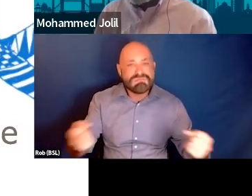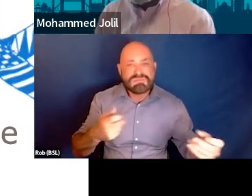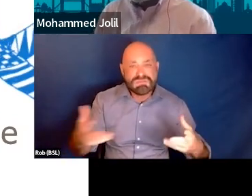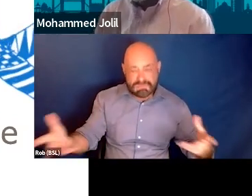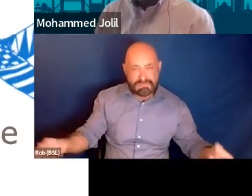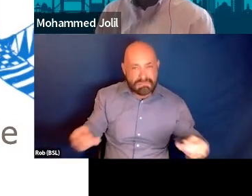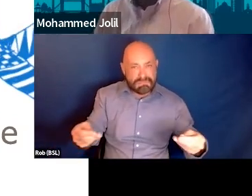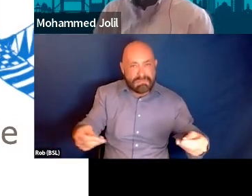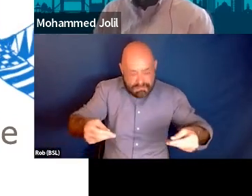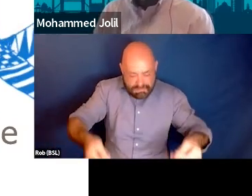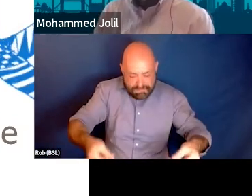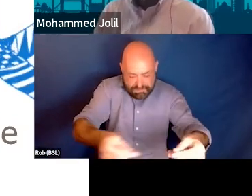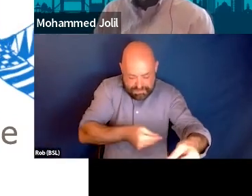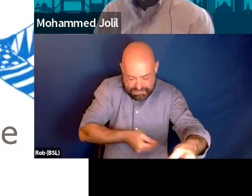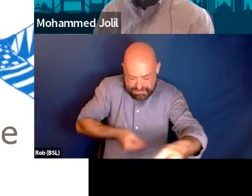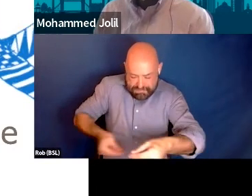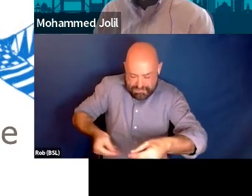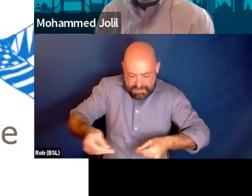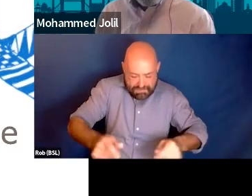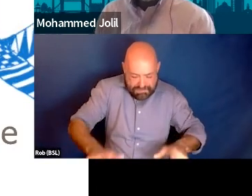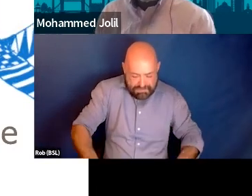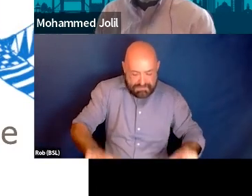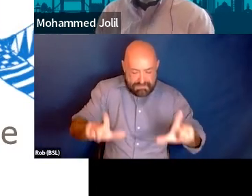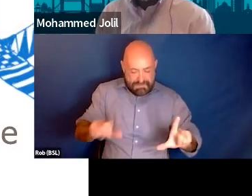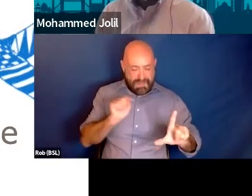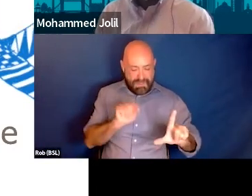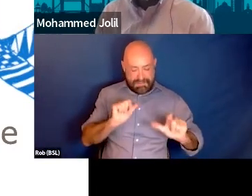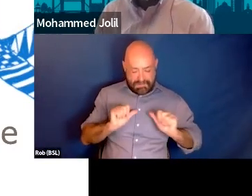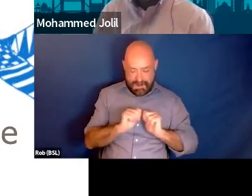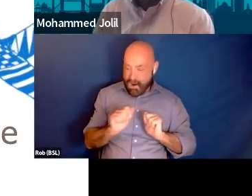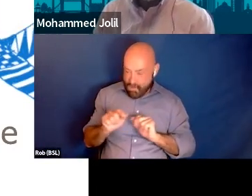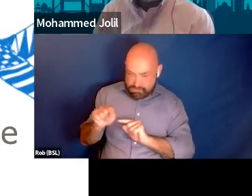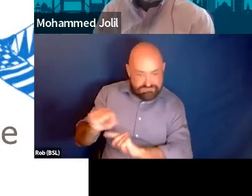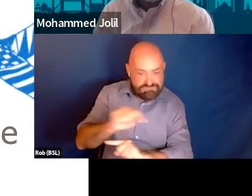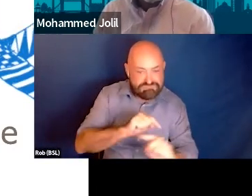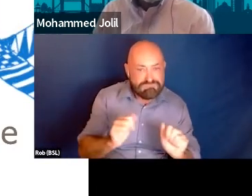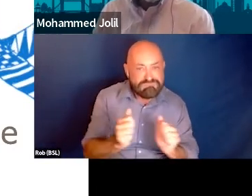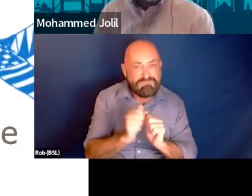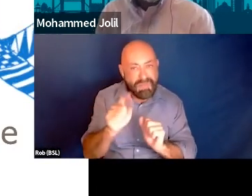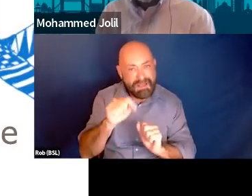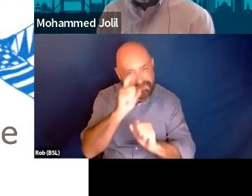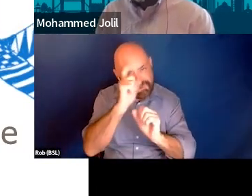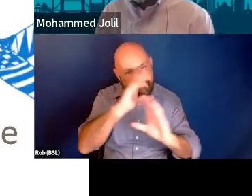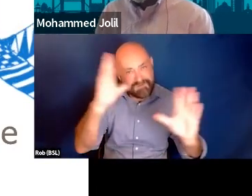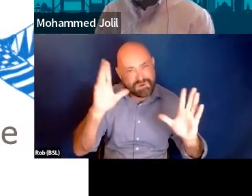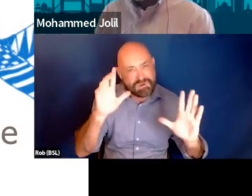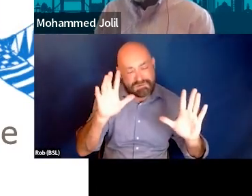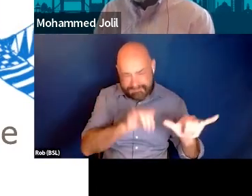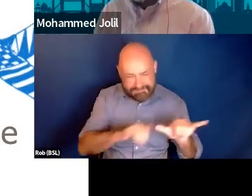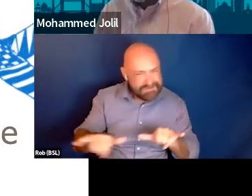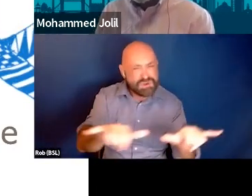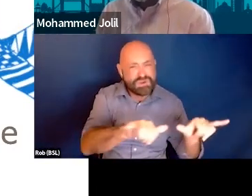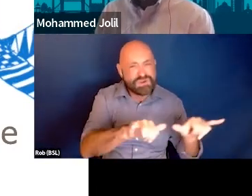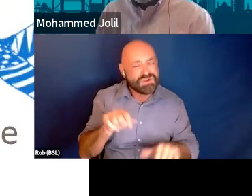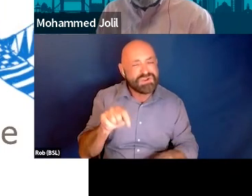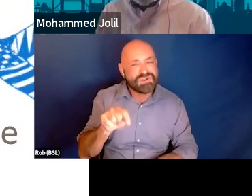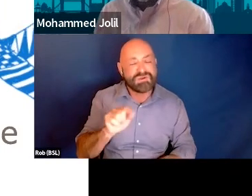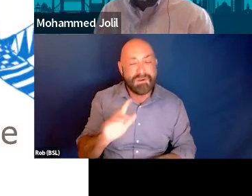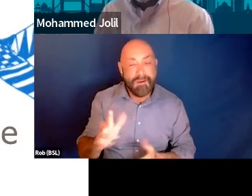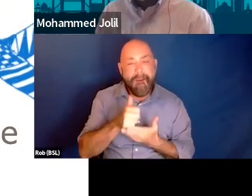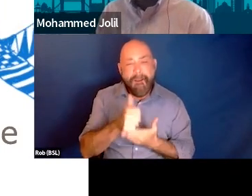have really kind of made us stronger as a partnership, but also it started to help